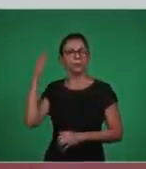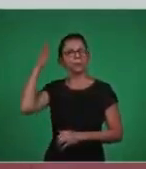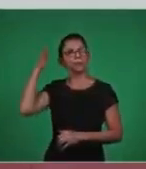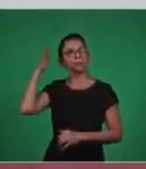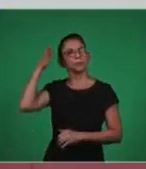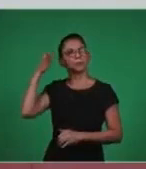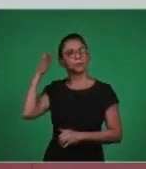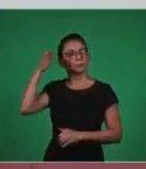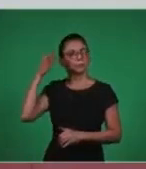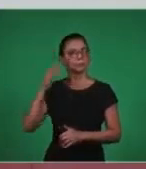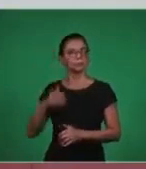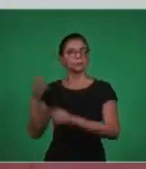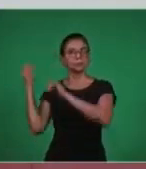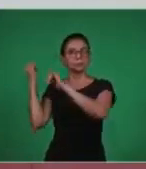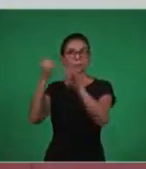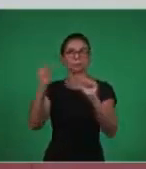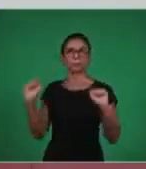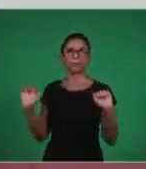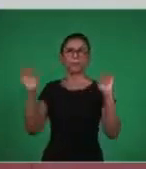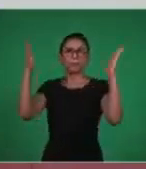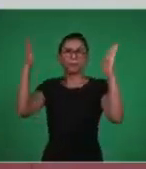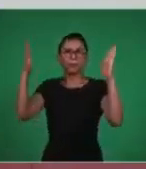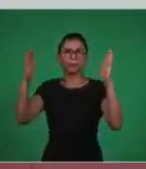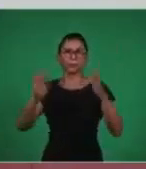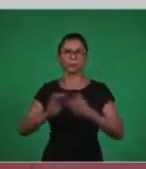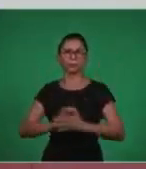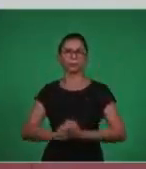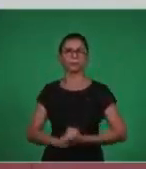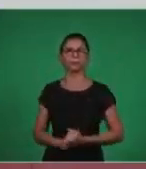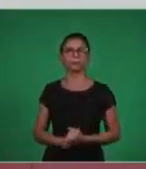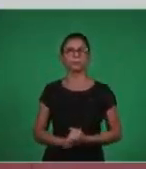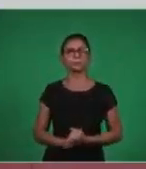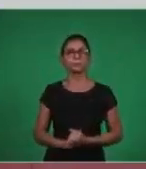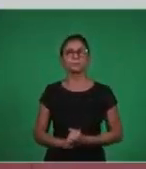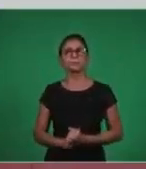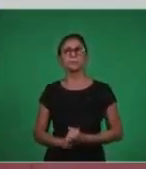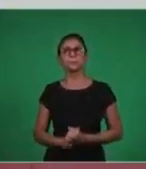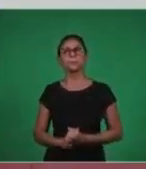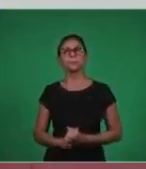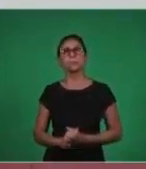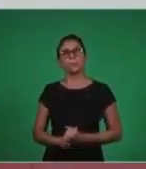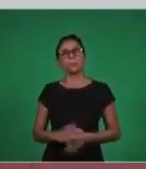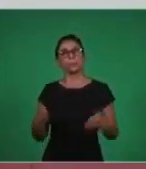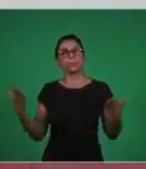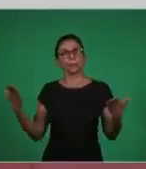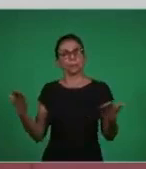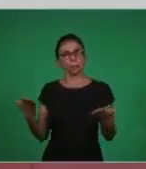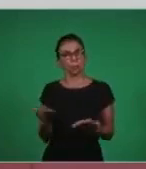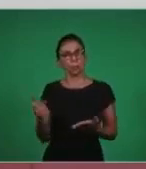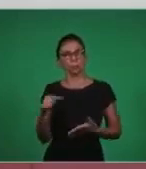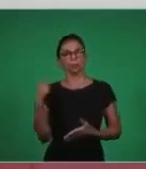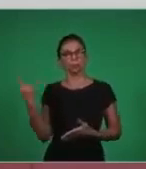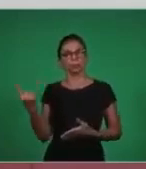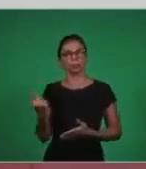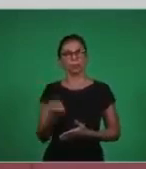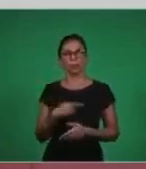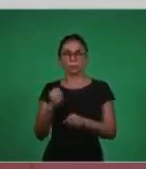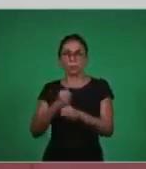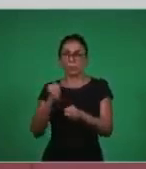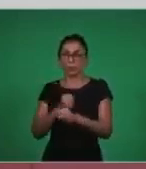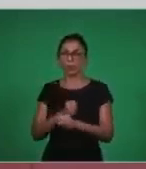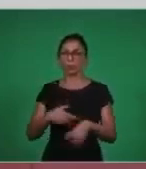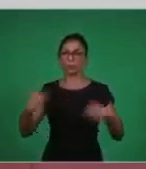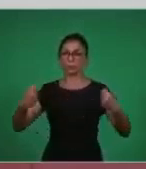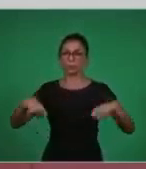when a few discover what we are doing from this moment forward as a work of the Holy Spirit, as our